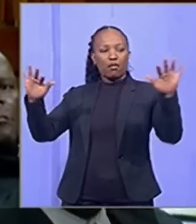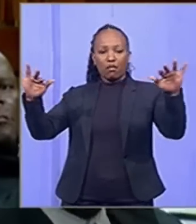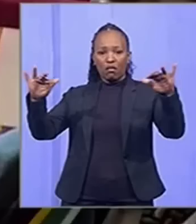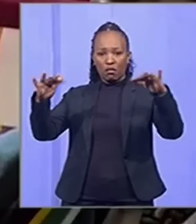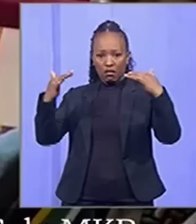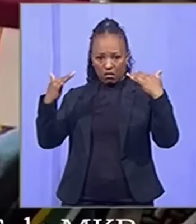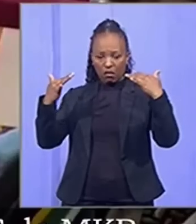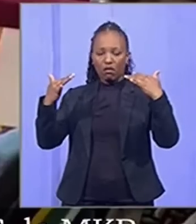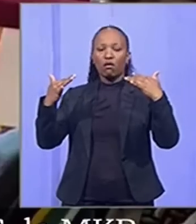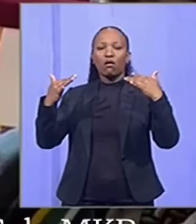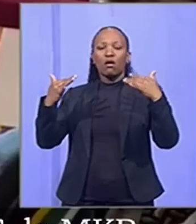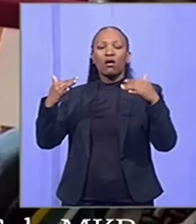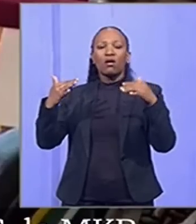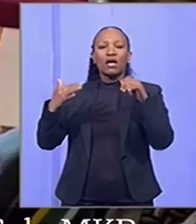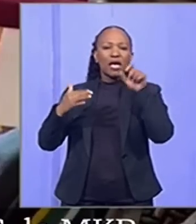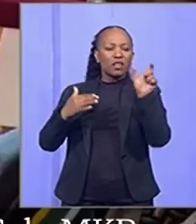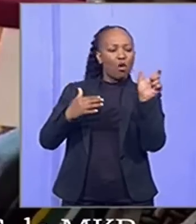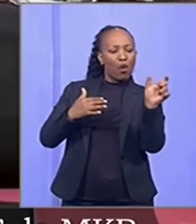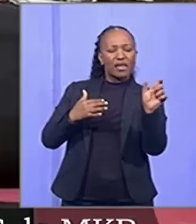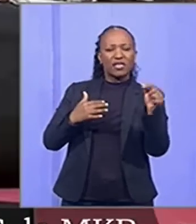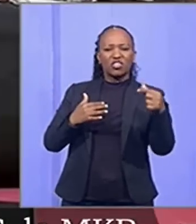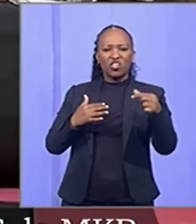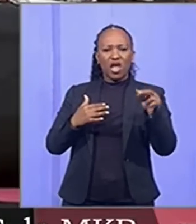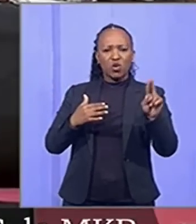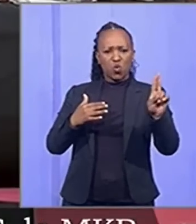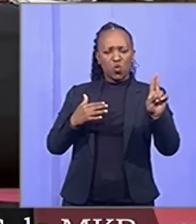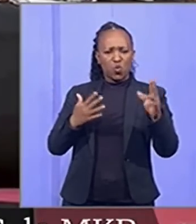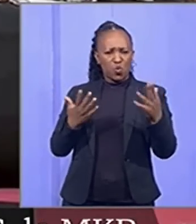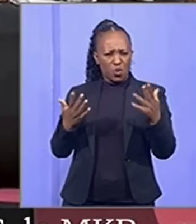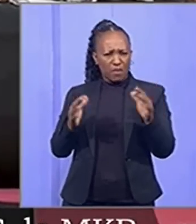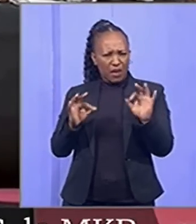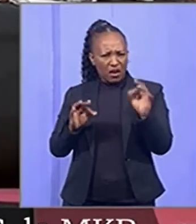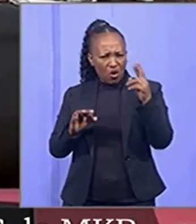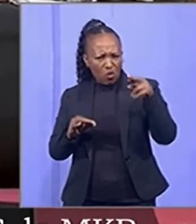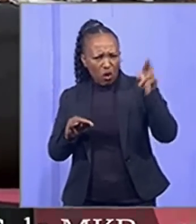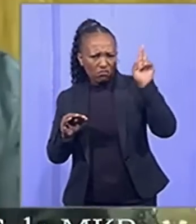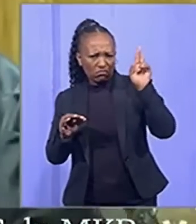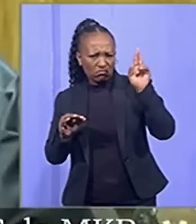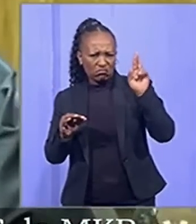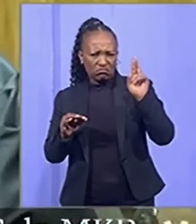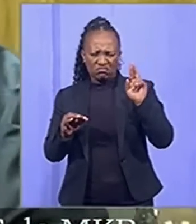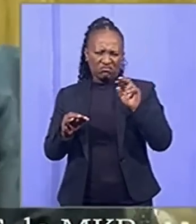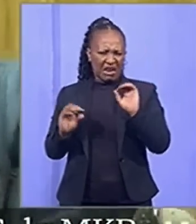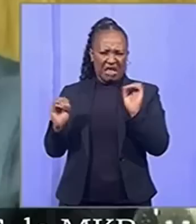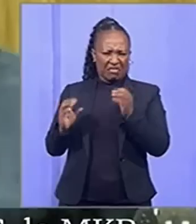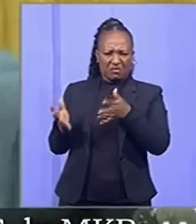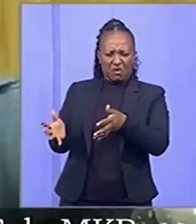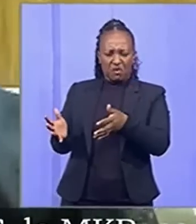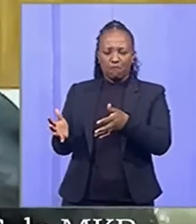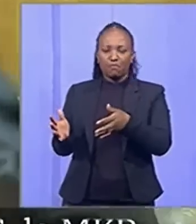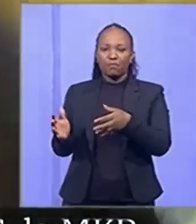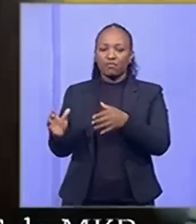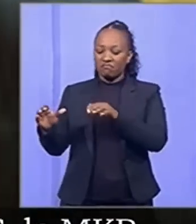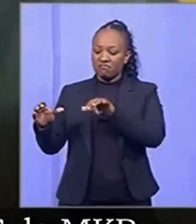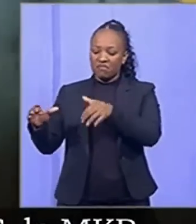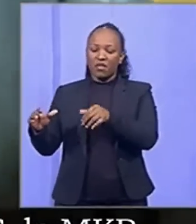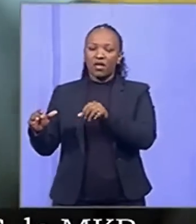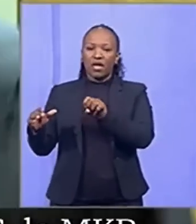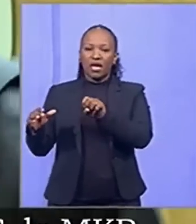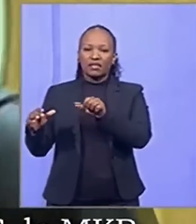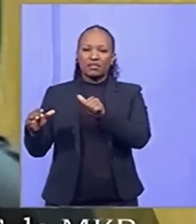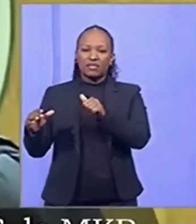term GNU is correct? Yes. Well, there's no such a thing. SABC e hlalosa mohato ona mokgwa wa MK